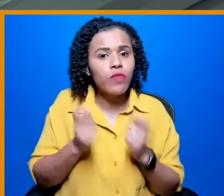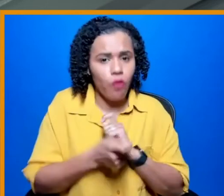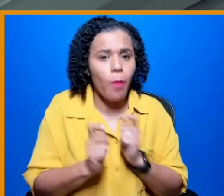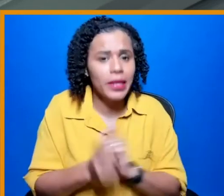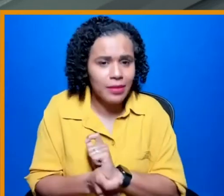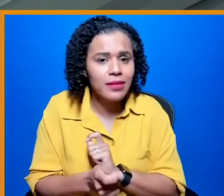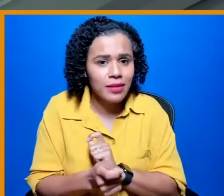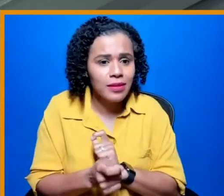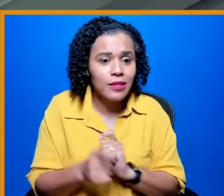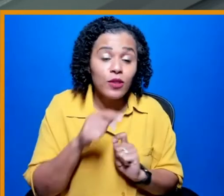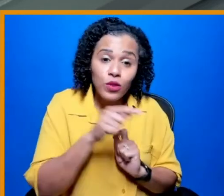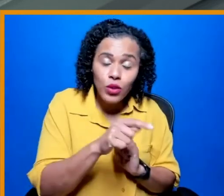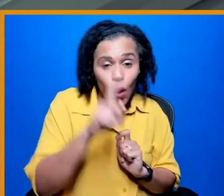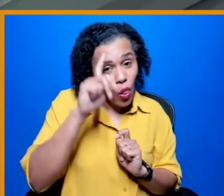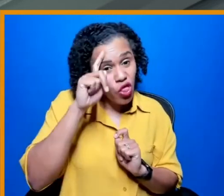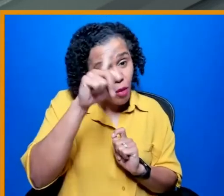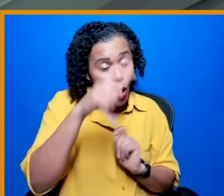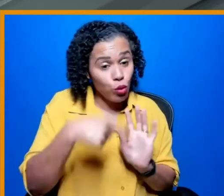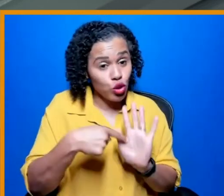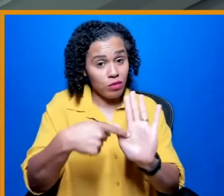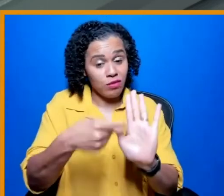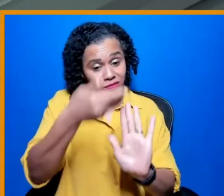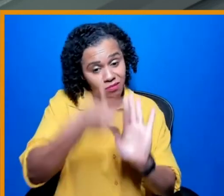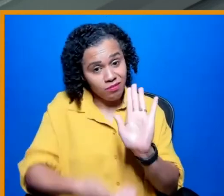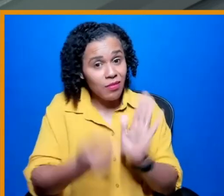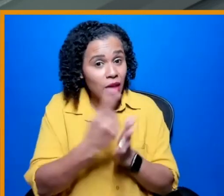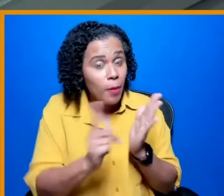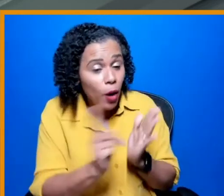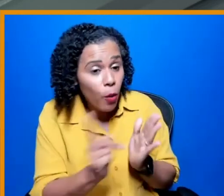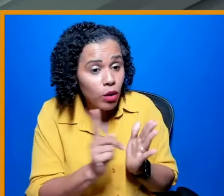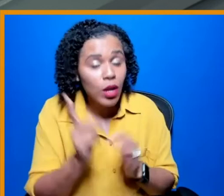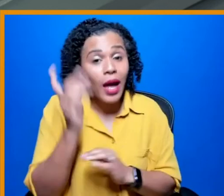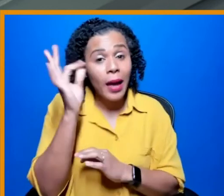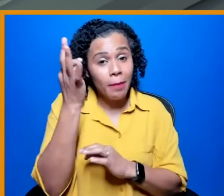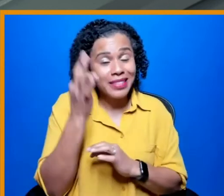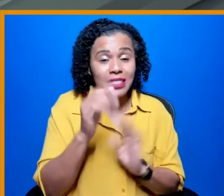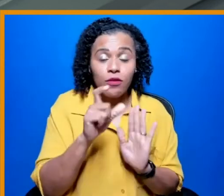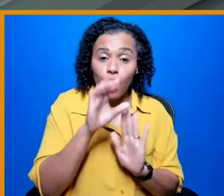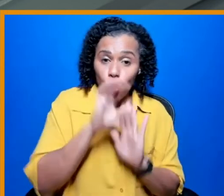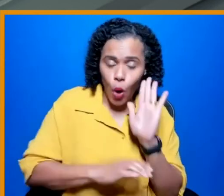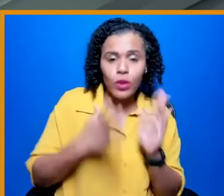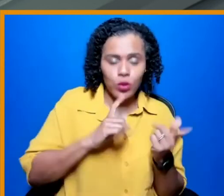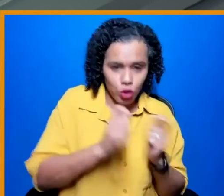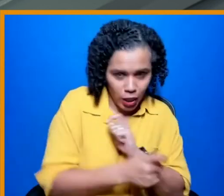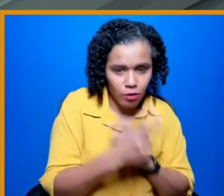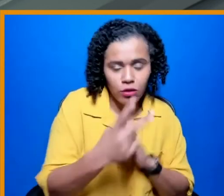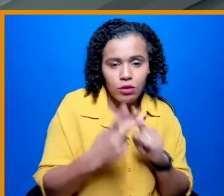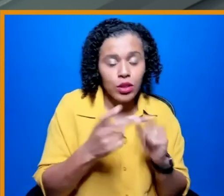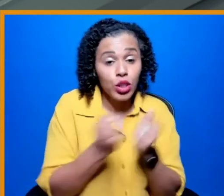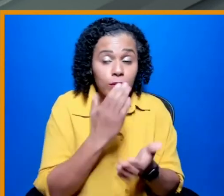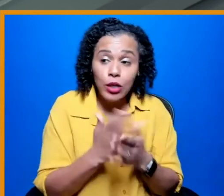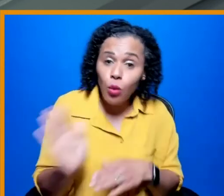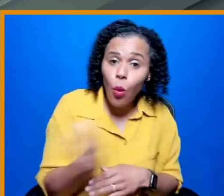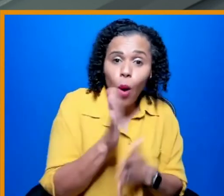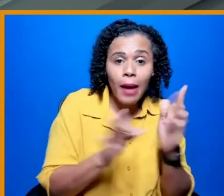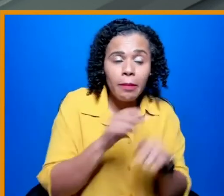of the motion before conference deals with changing how the ministerial code works, to rebalance the accountability of ministers and the